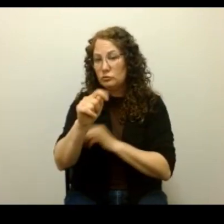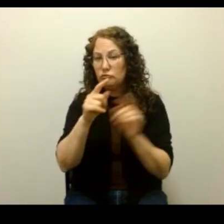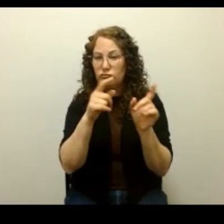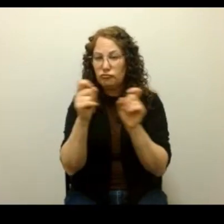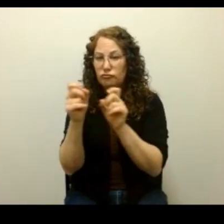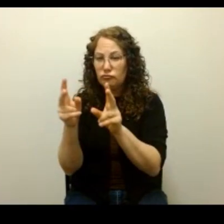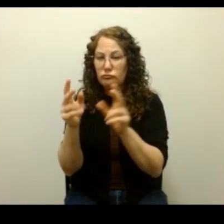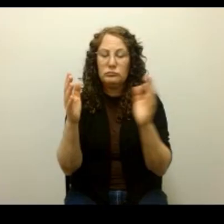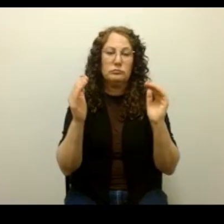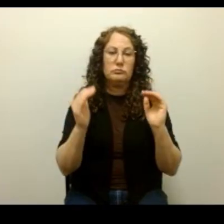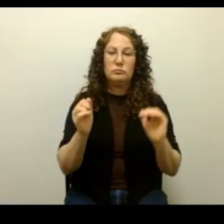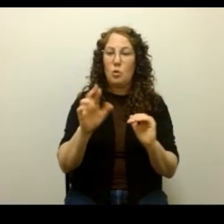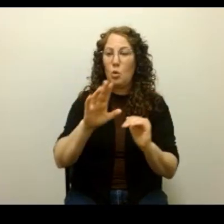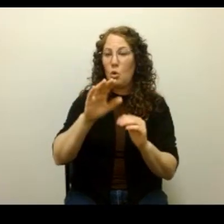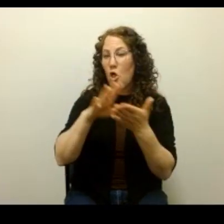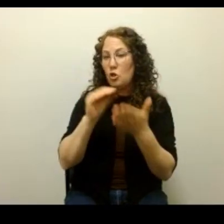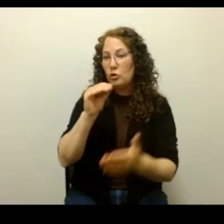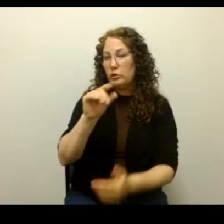a learning journal.